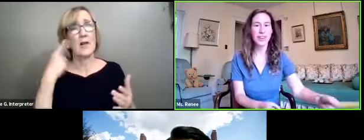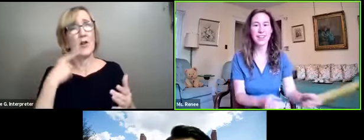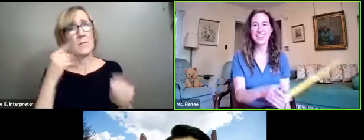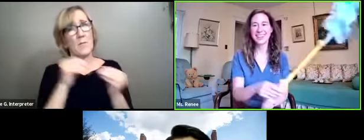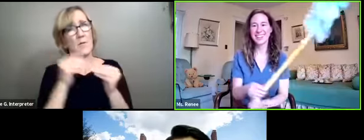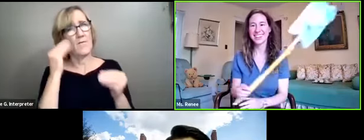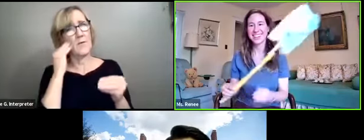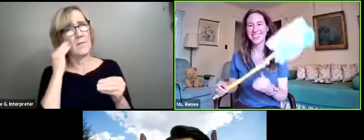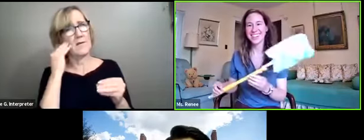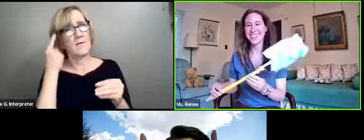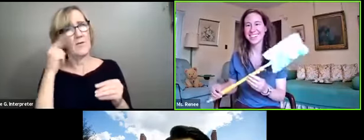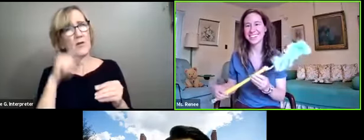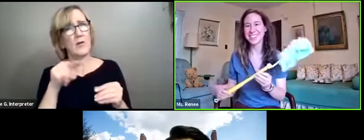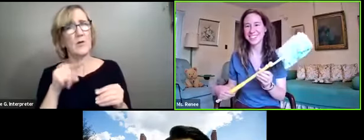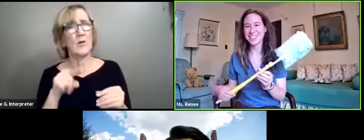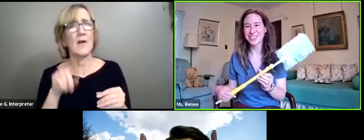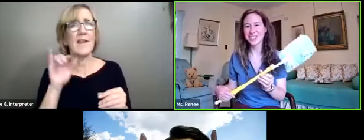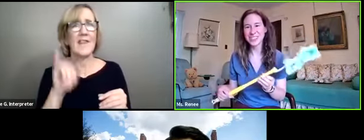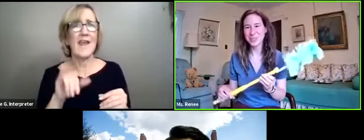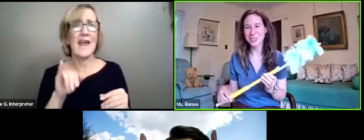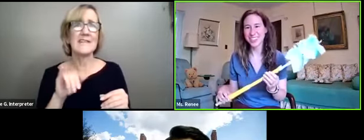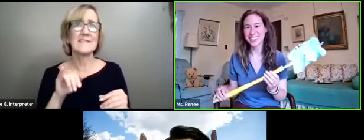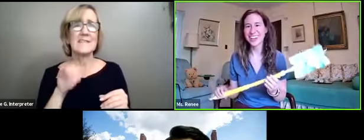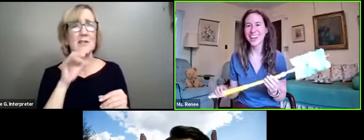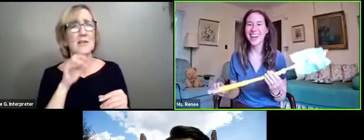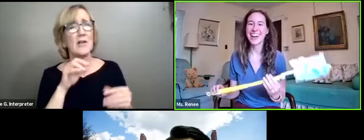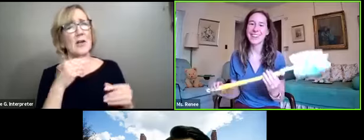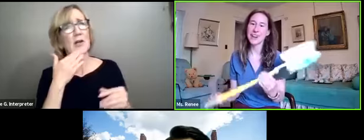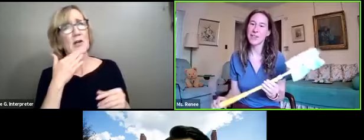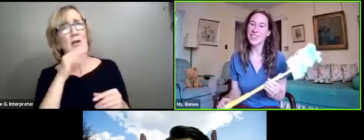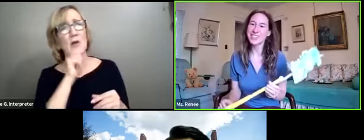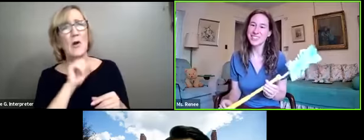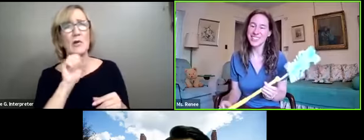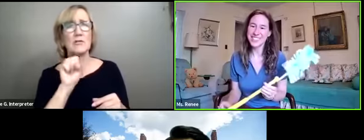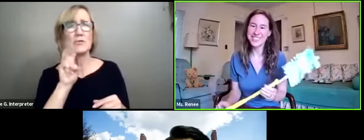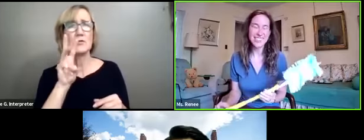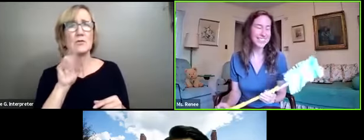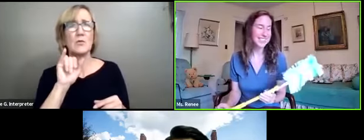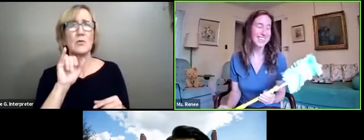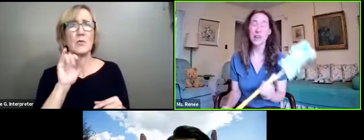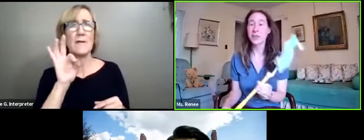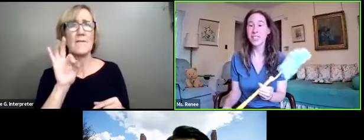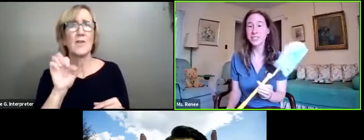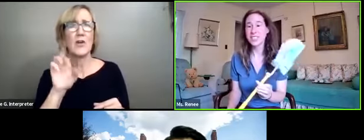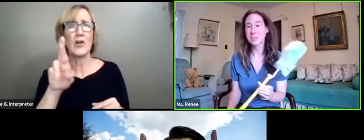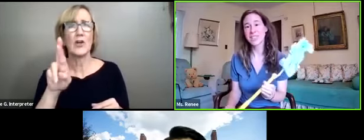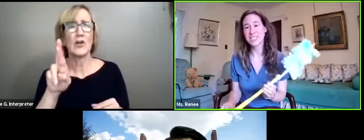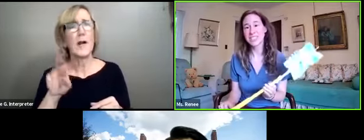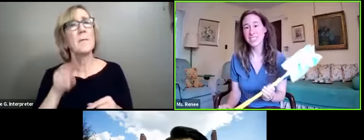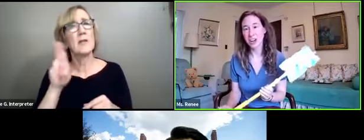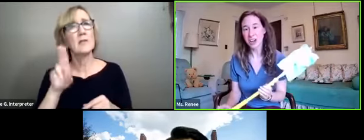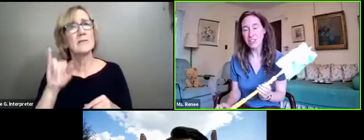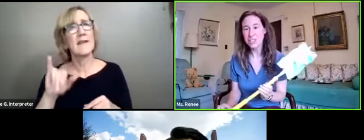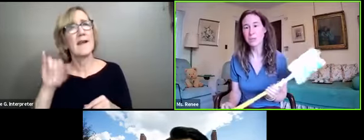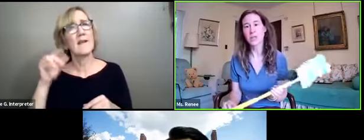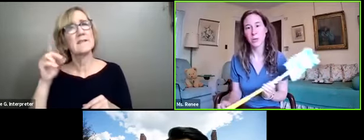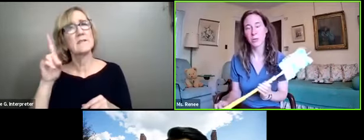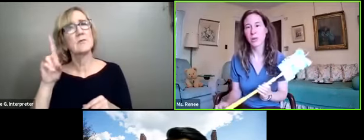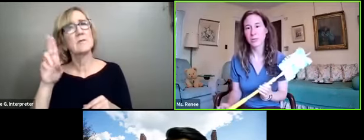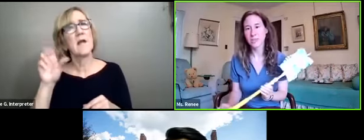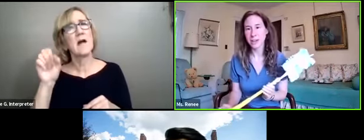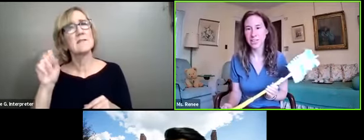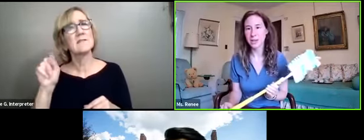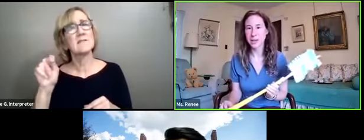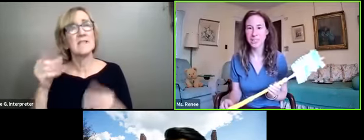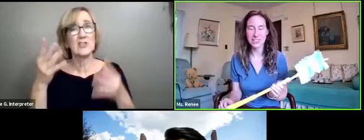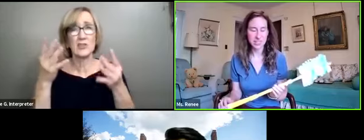though. This is just a good old Swiffer. And I'm gonna use this to dust today. We use this because it's soft, so we know it